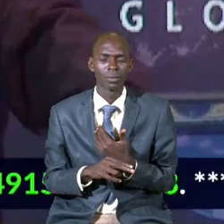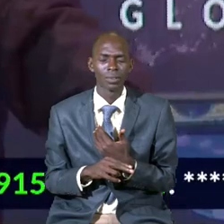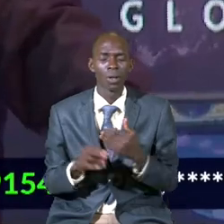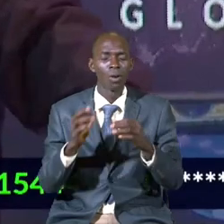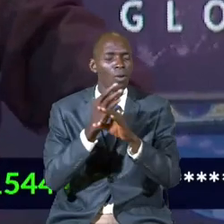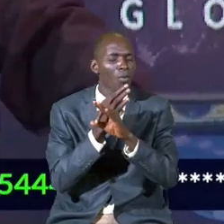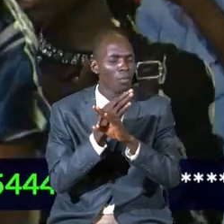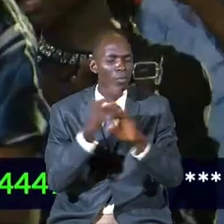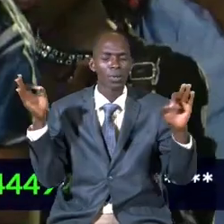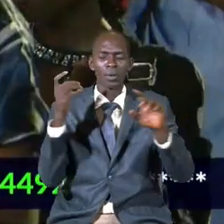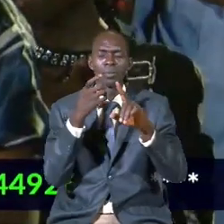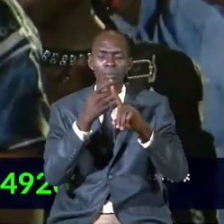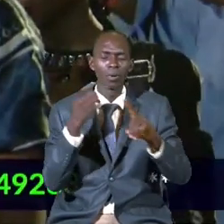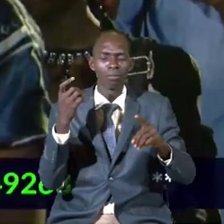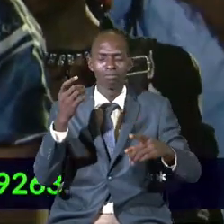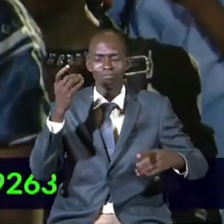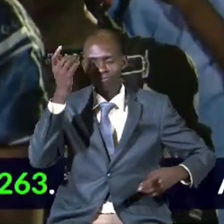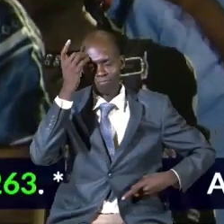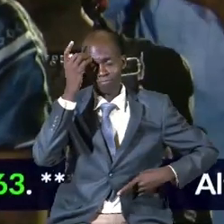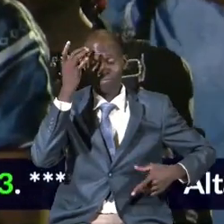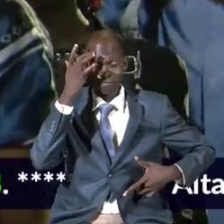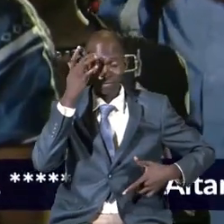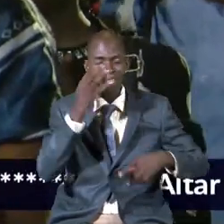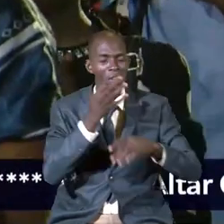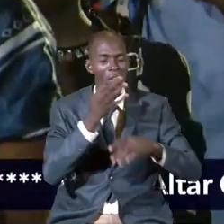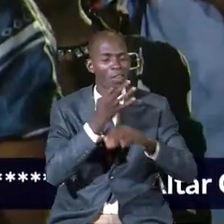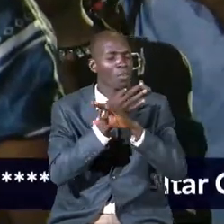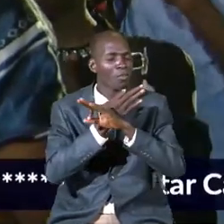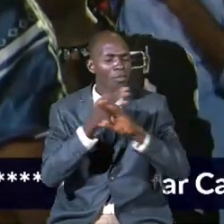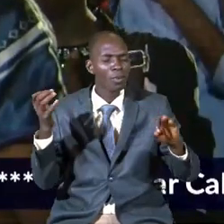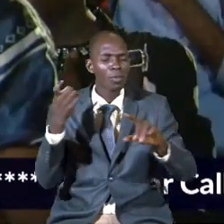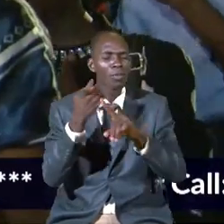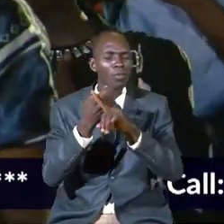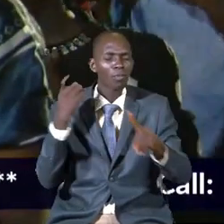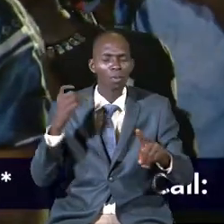from disease free from impossibility